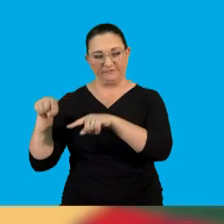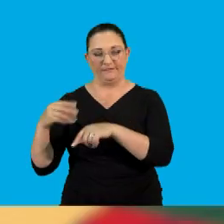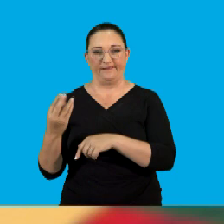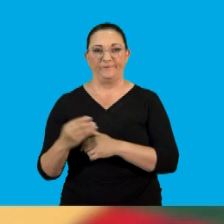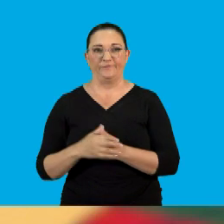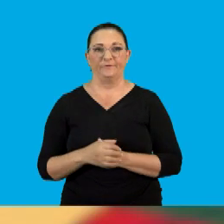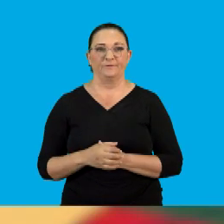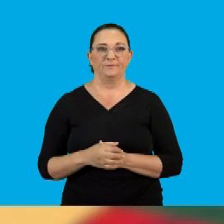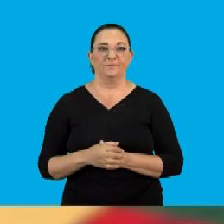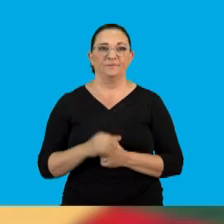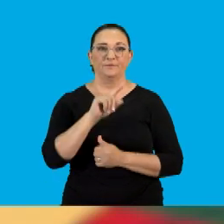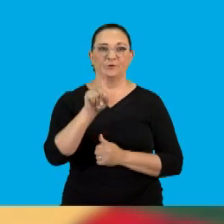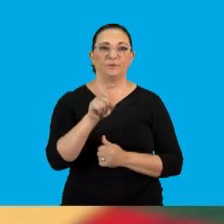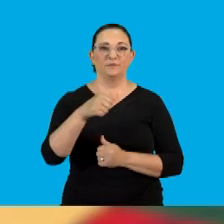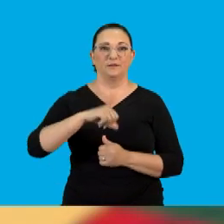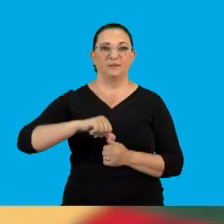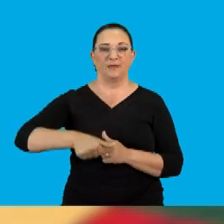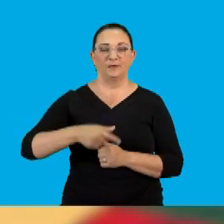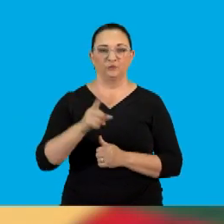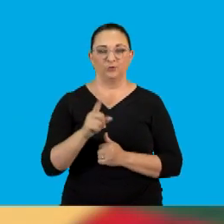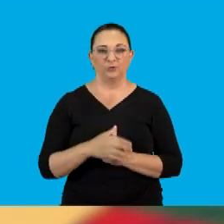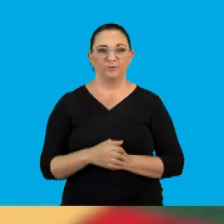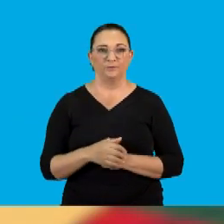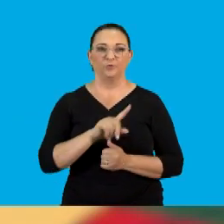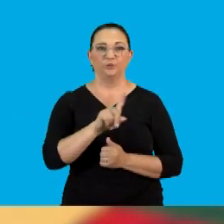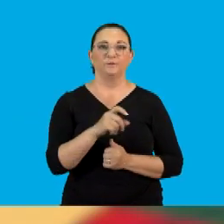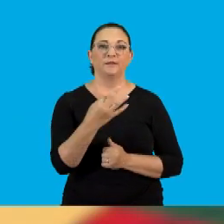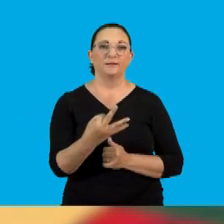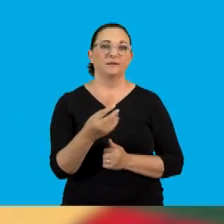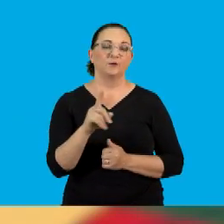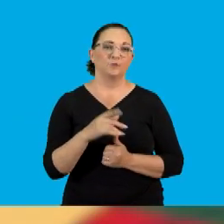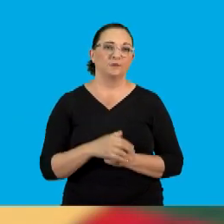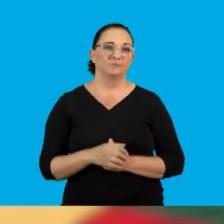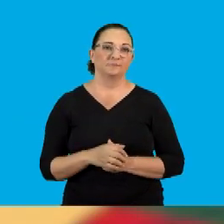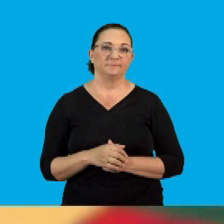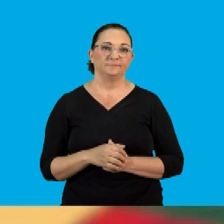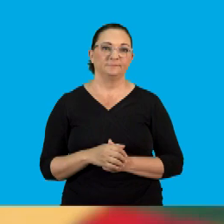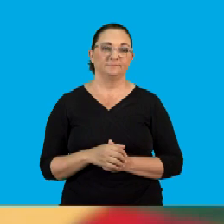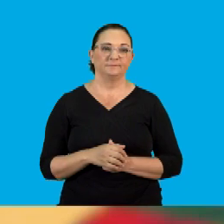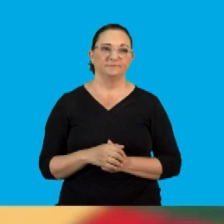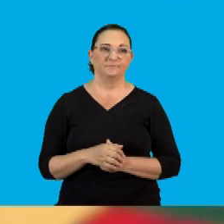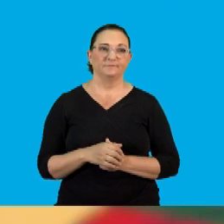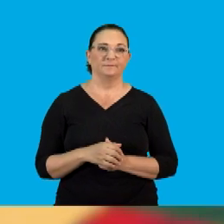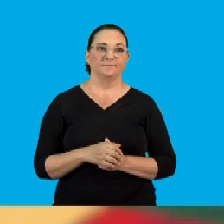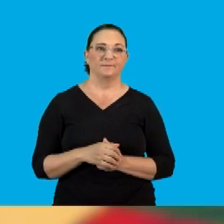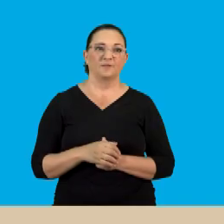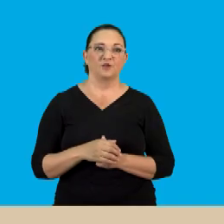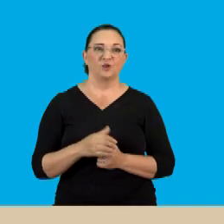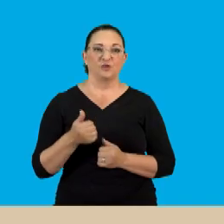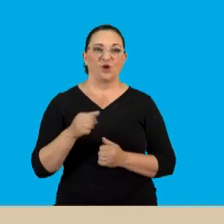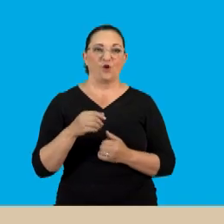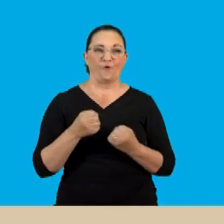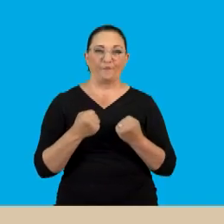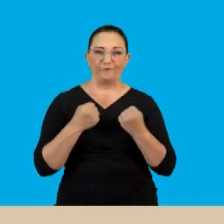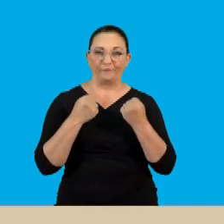Okay. Now, let's go to the next question, which is supposed to be question 3. Our question 3 says to us,